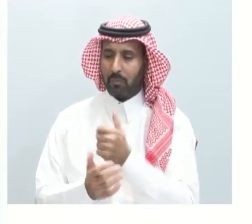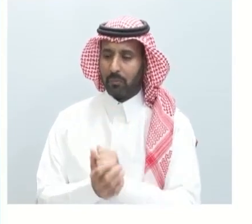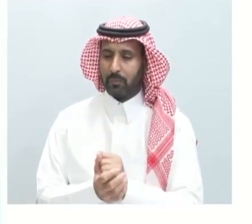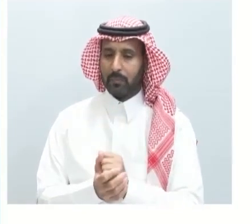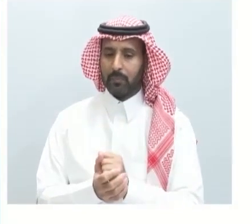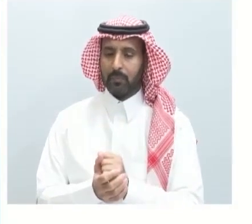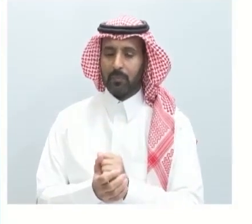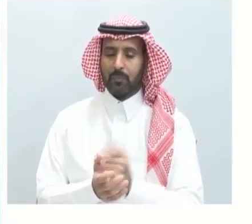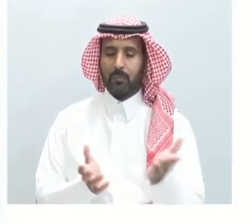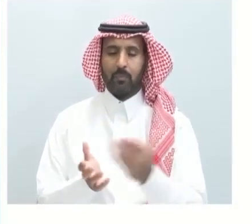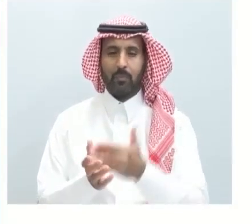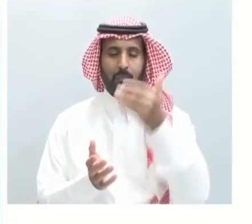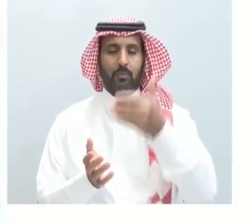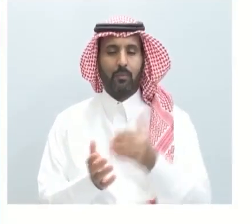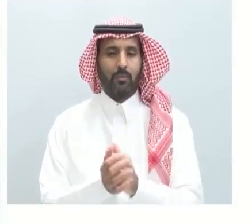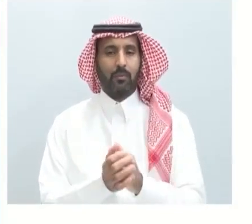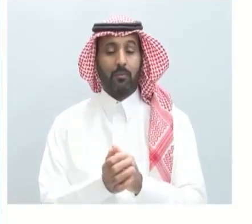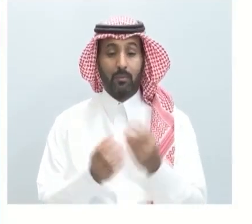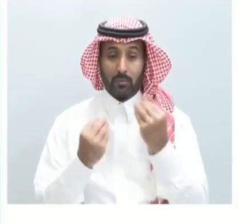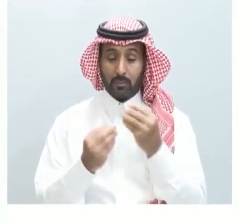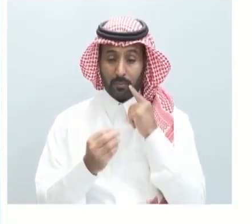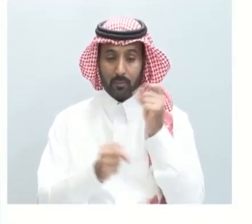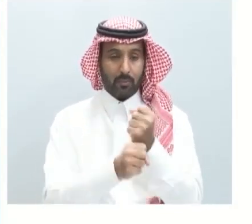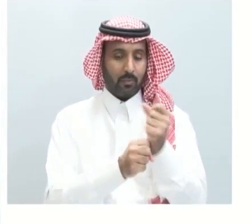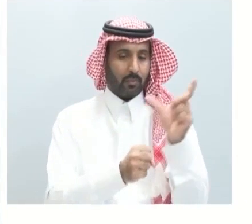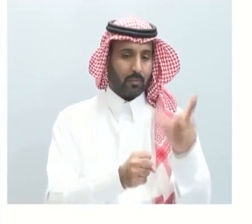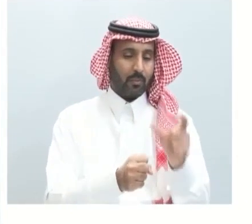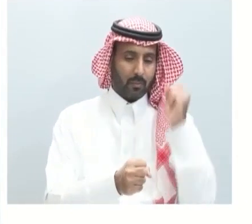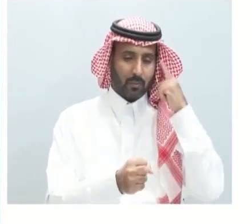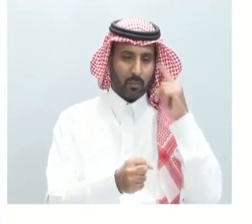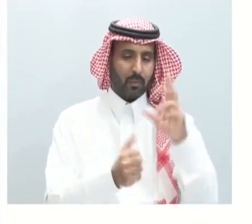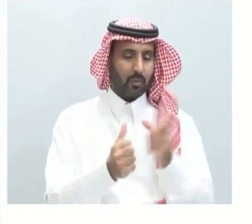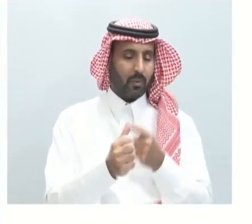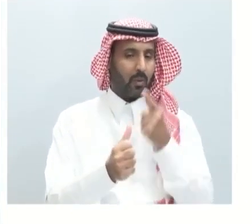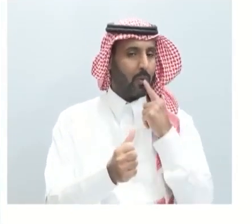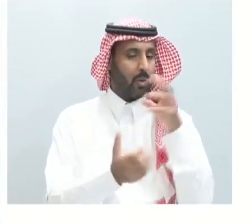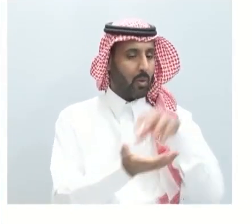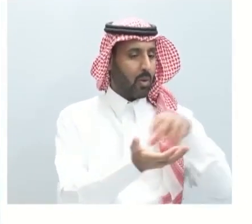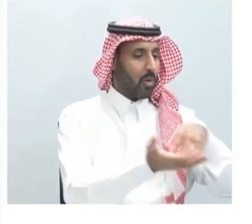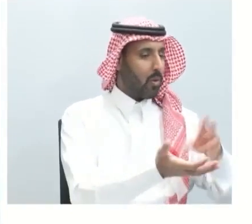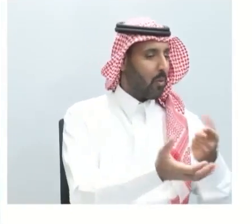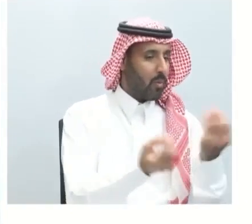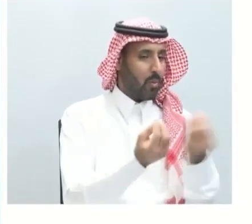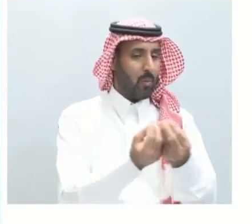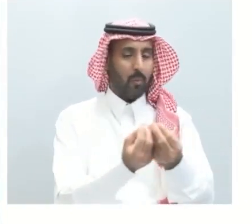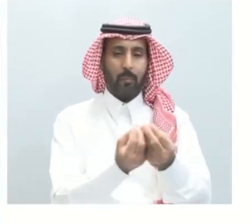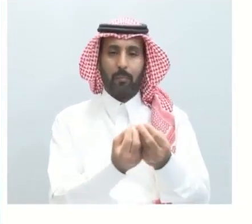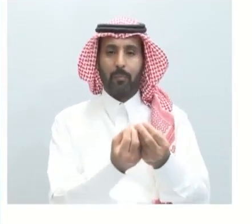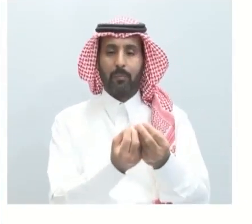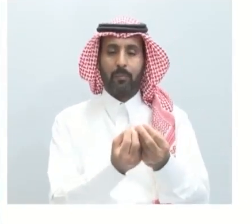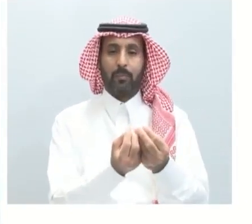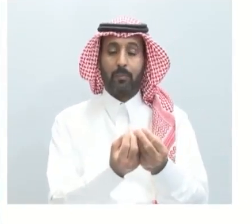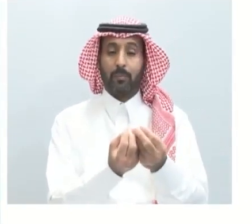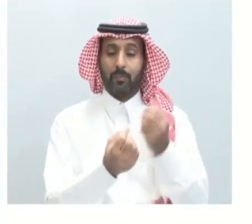an easy exercise when learning a verb it's a good idea to learn the preposition that go with the